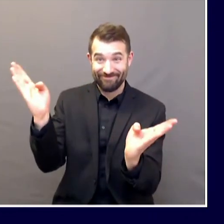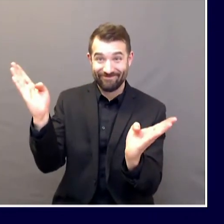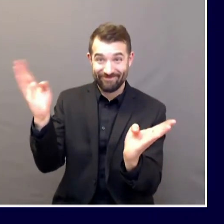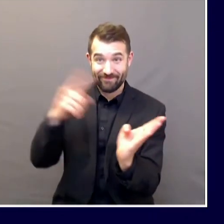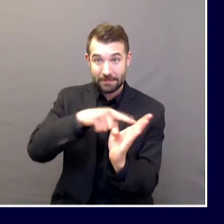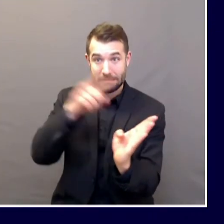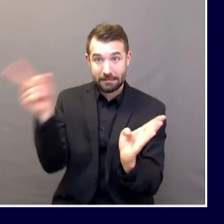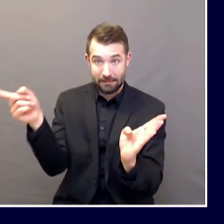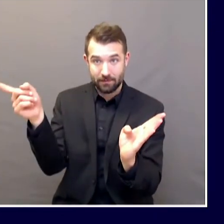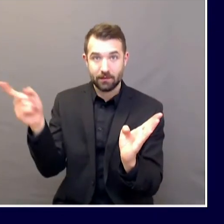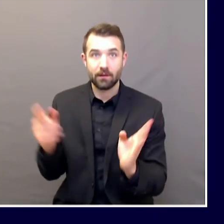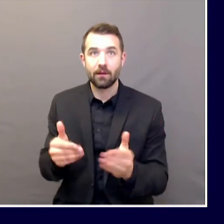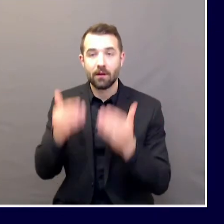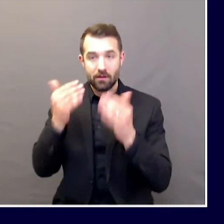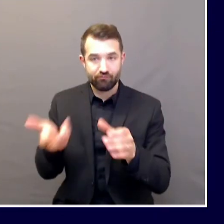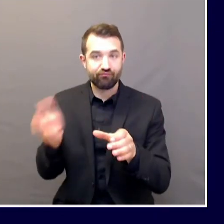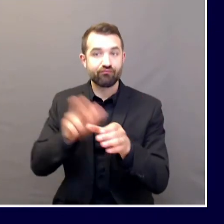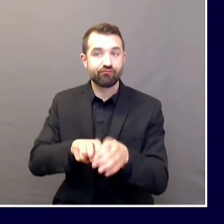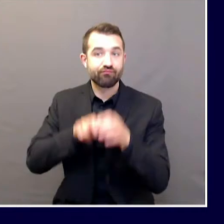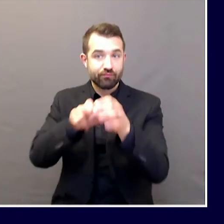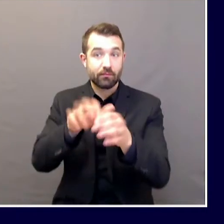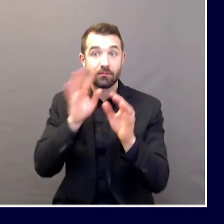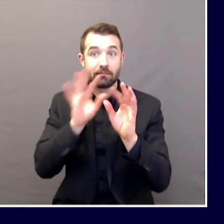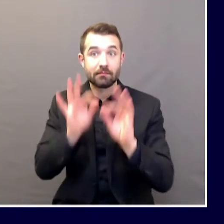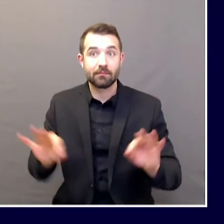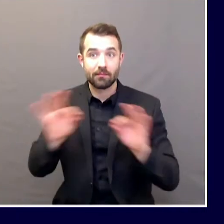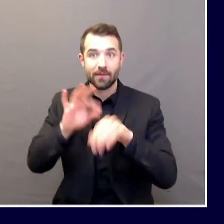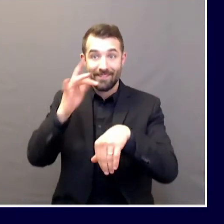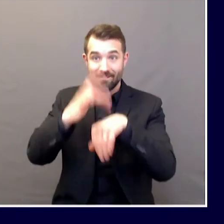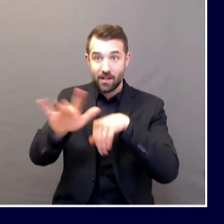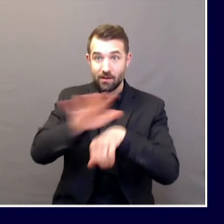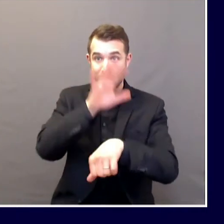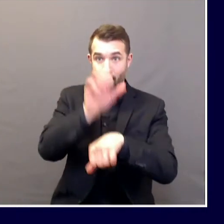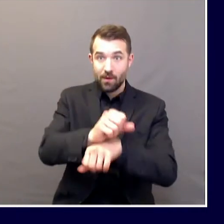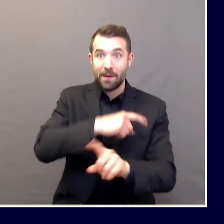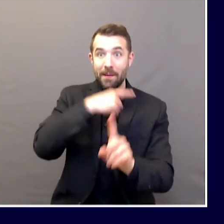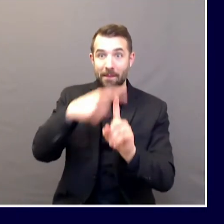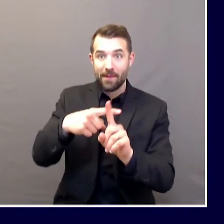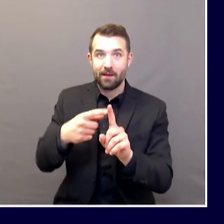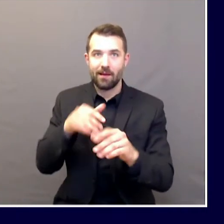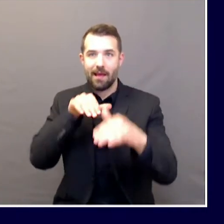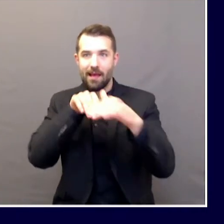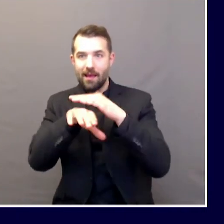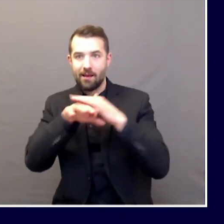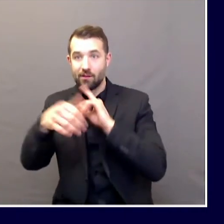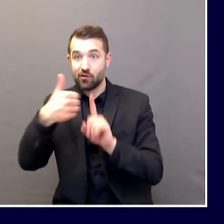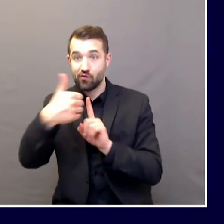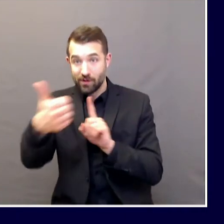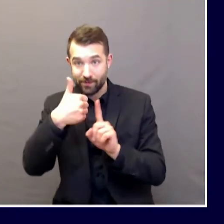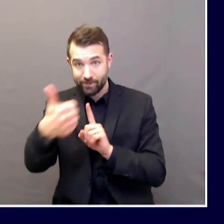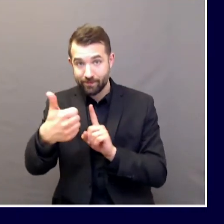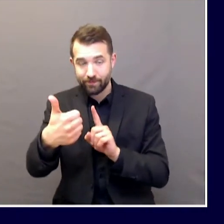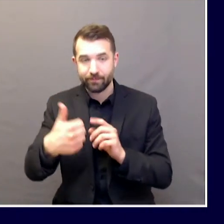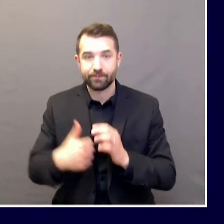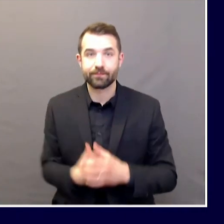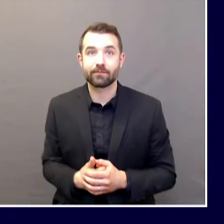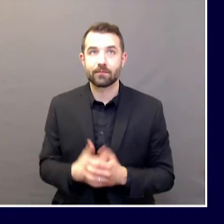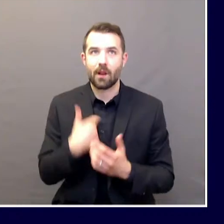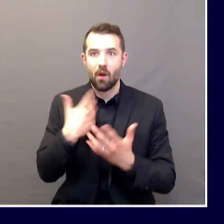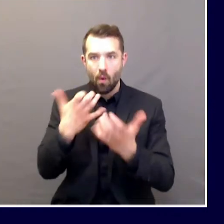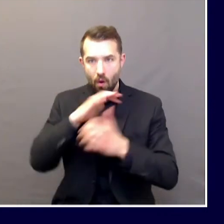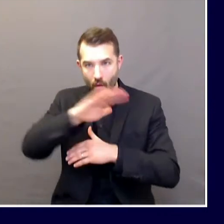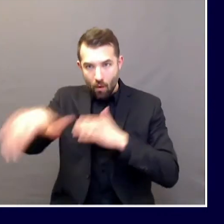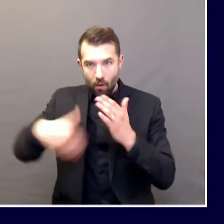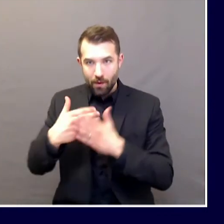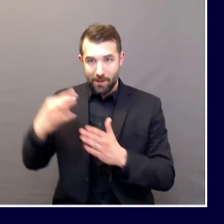accessible as well. We're going to continue to do that so that we can get as many Maine people as vaccinated as quickly as we can. As I